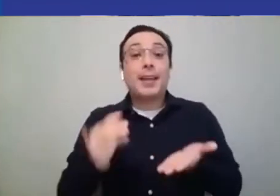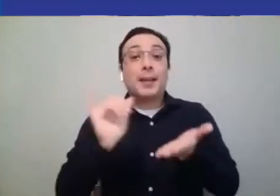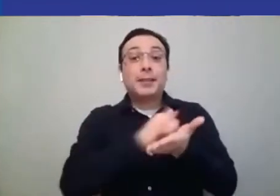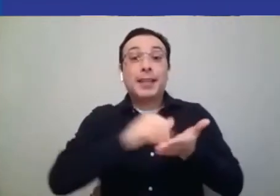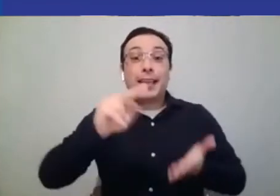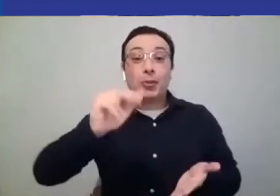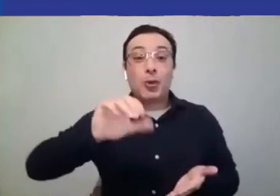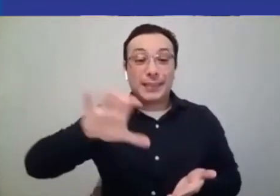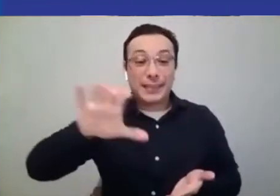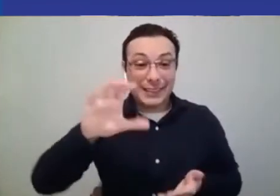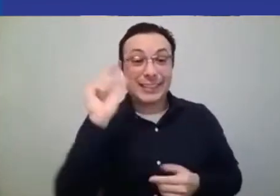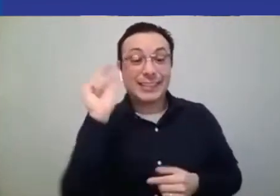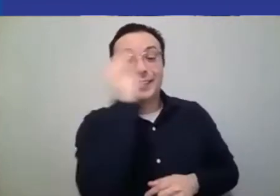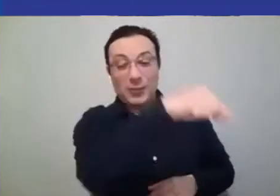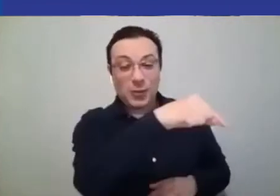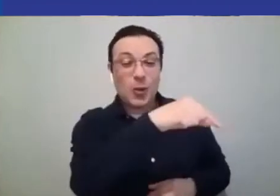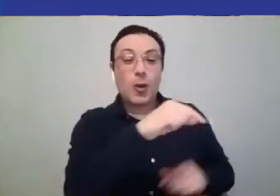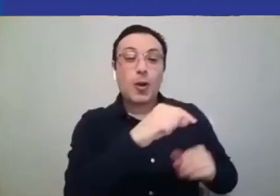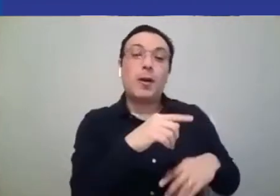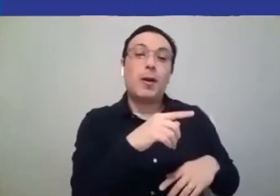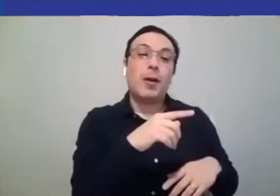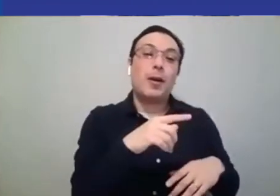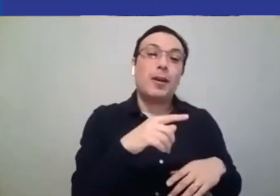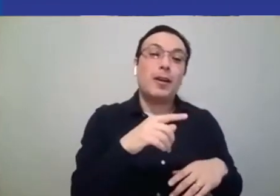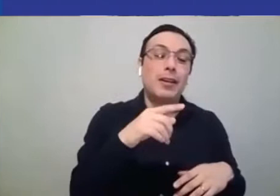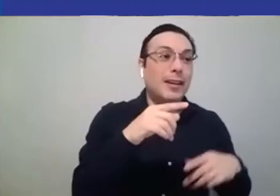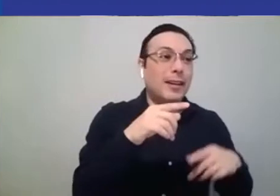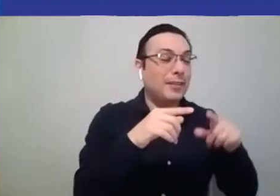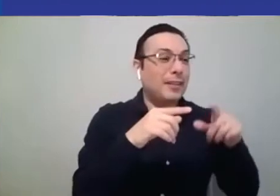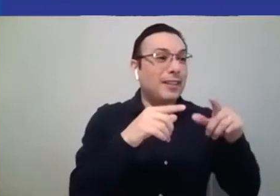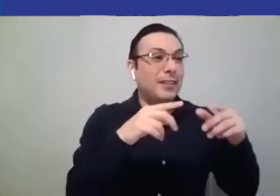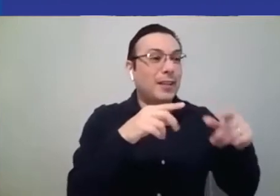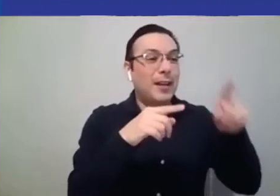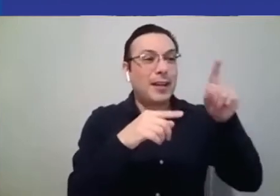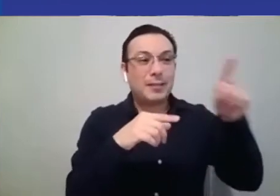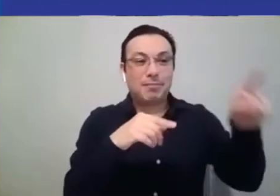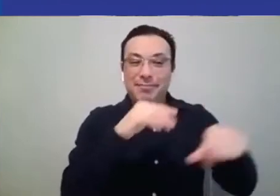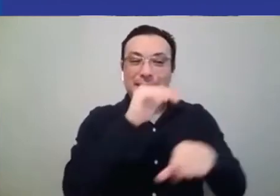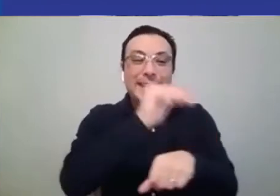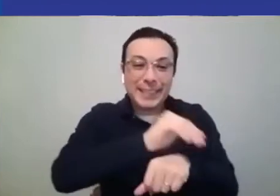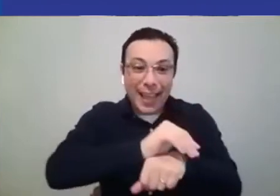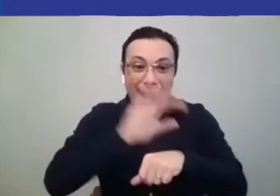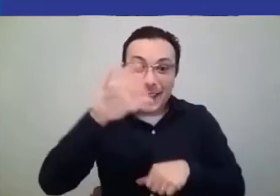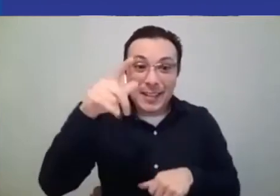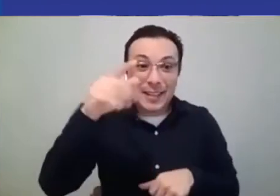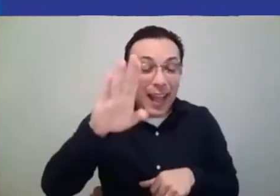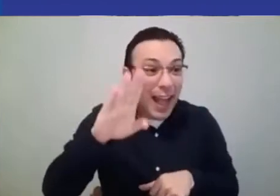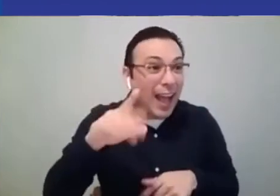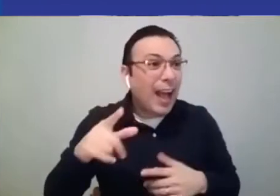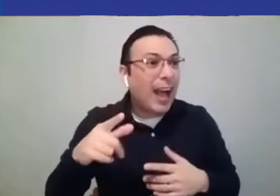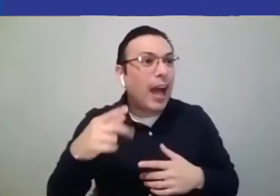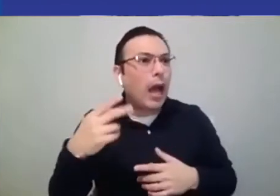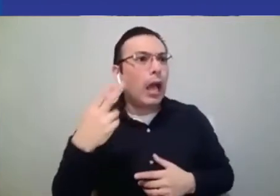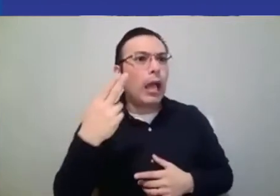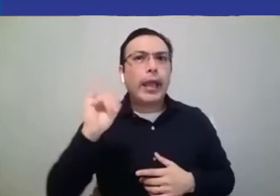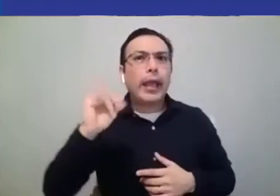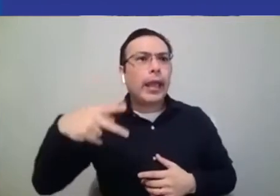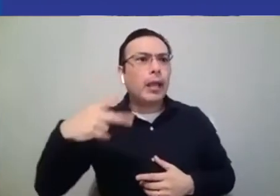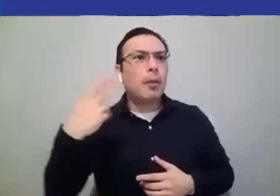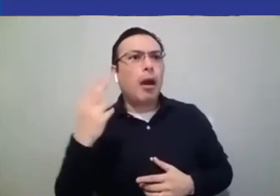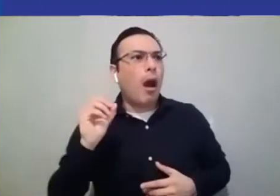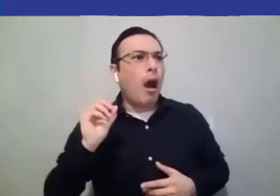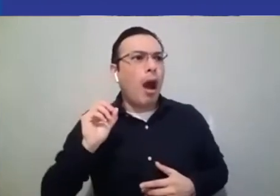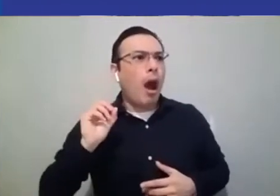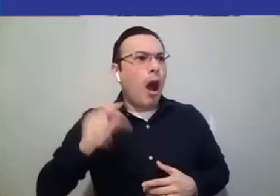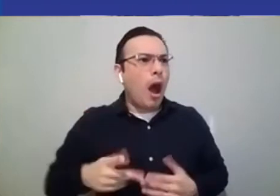a 18-year-old in New York City to hip hop club, or there'd be dance hall, and I'd be like, wow, I have to just fit